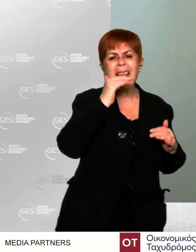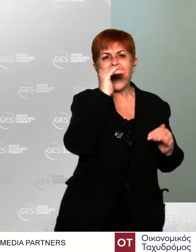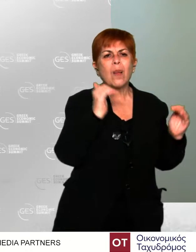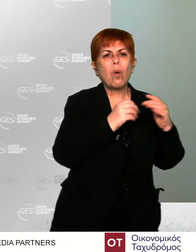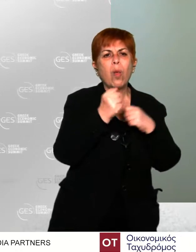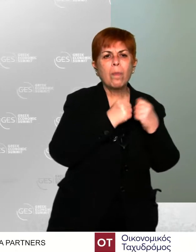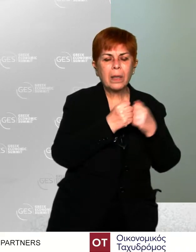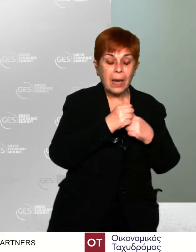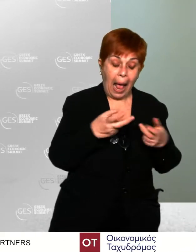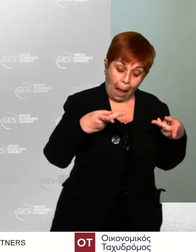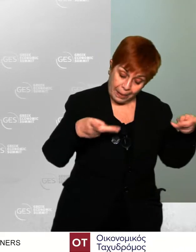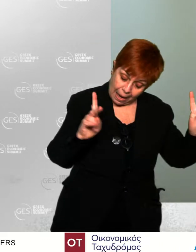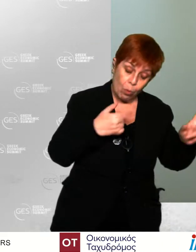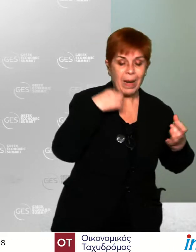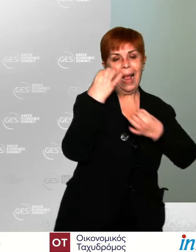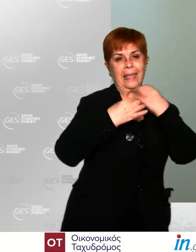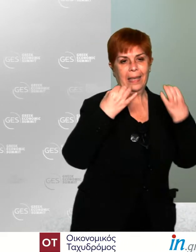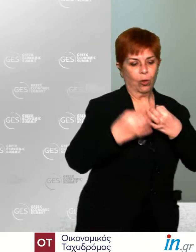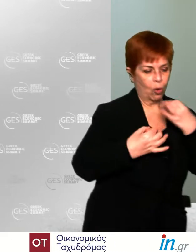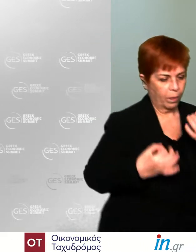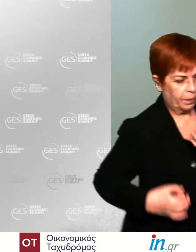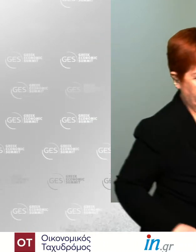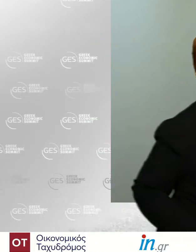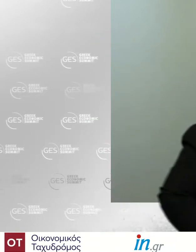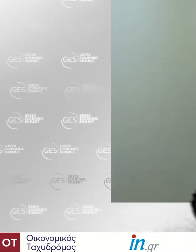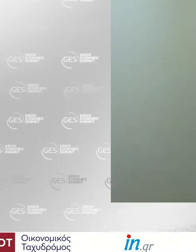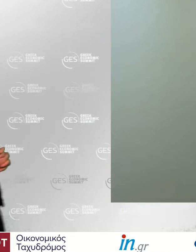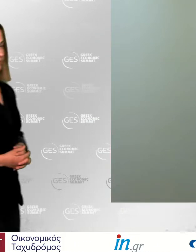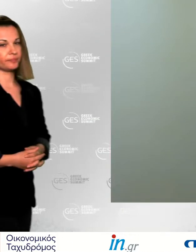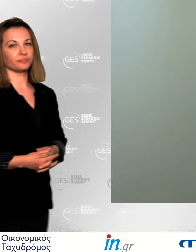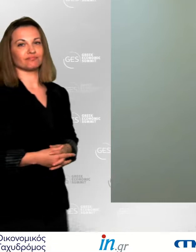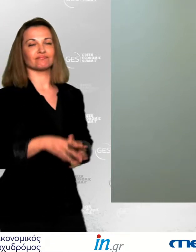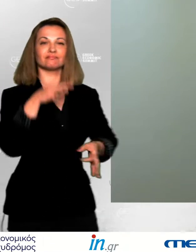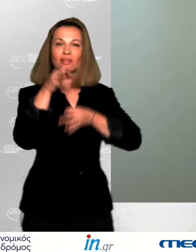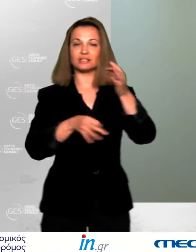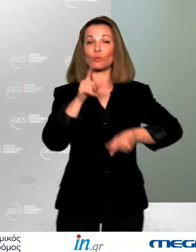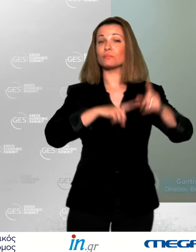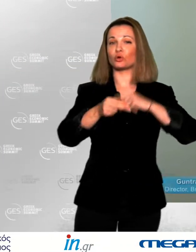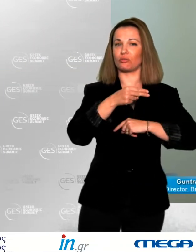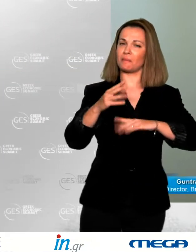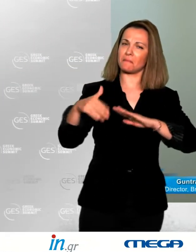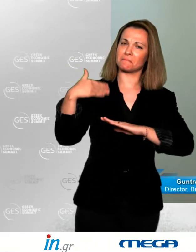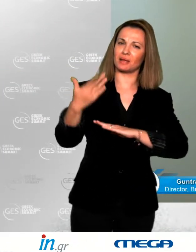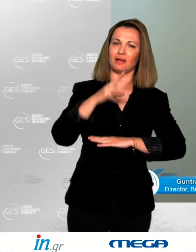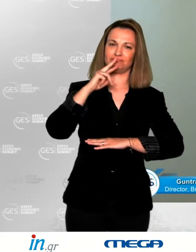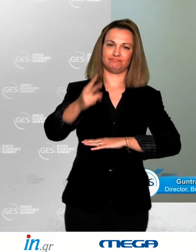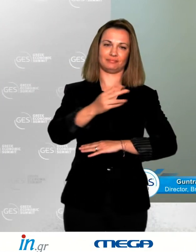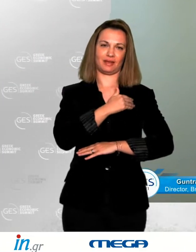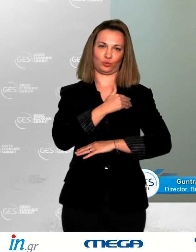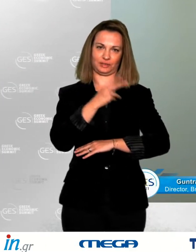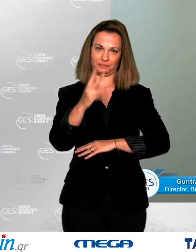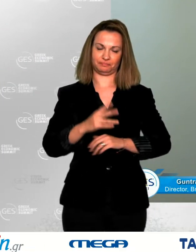explain the issue and then come to answering your question. I mean, the issue is the